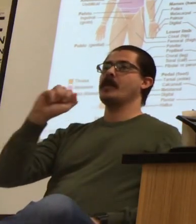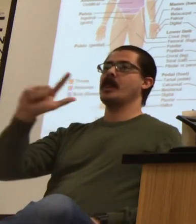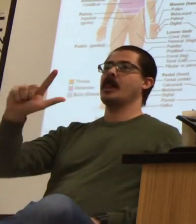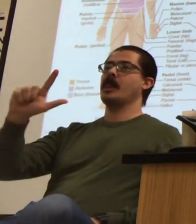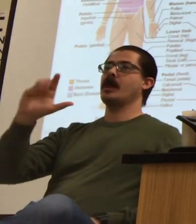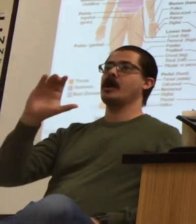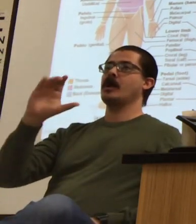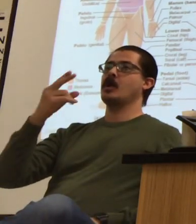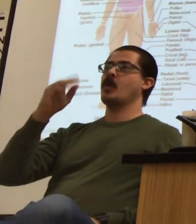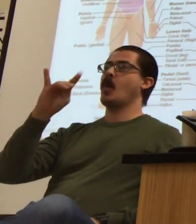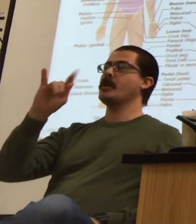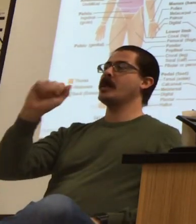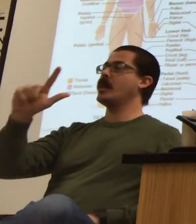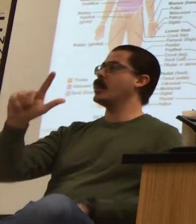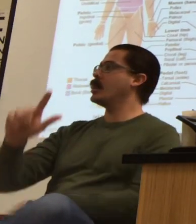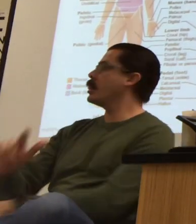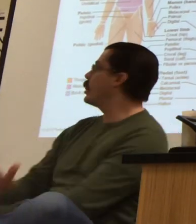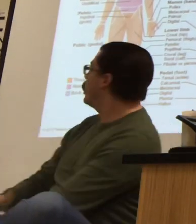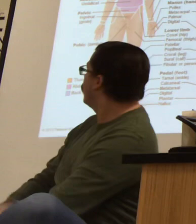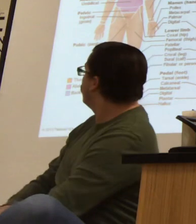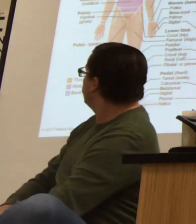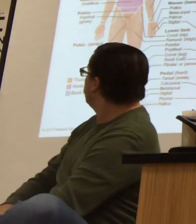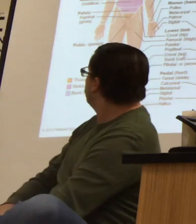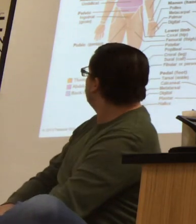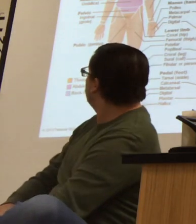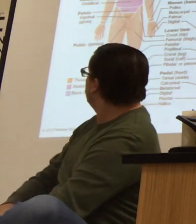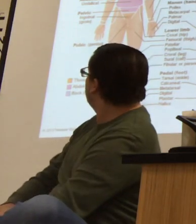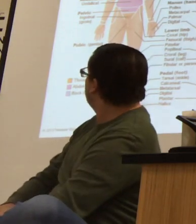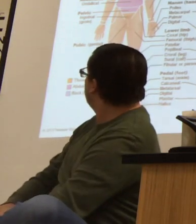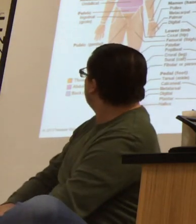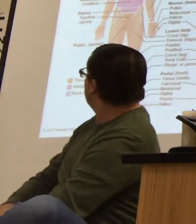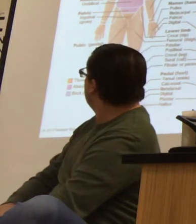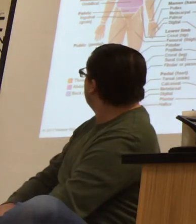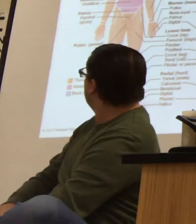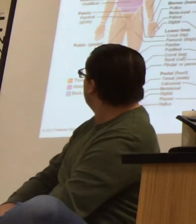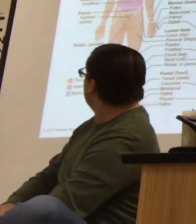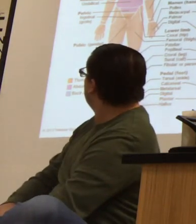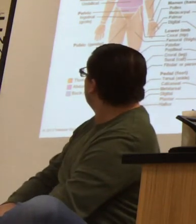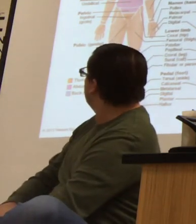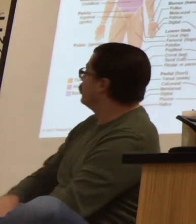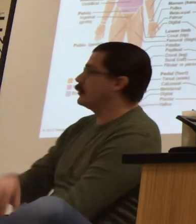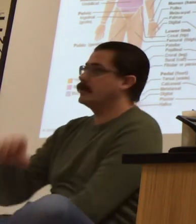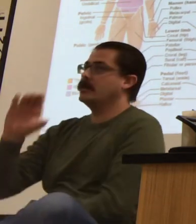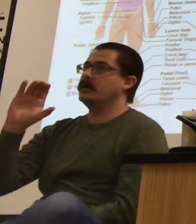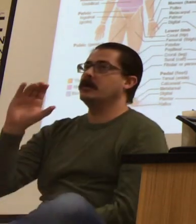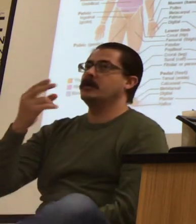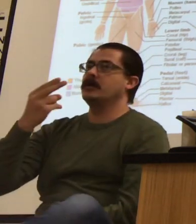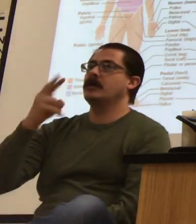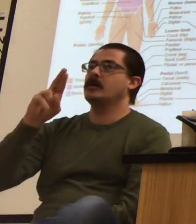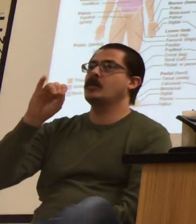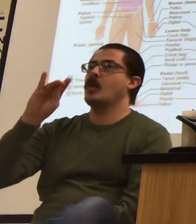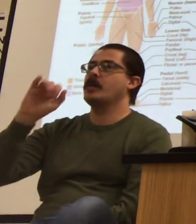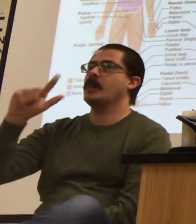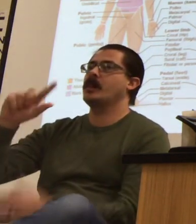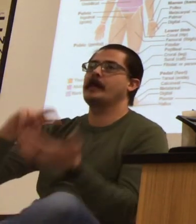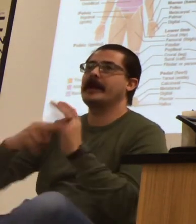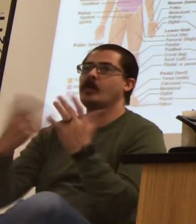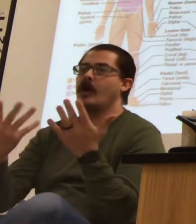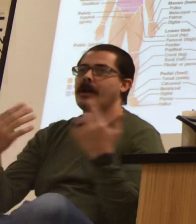there. Acromial, that's where I'm at. I know the words are real small, that's why I always write on the board. Acromial means shoulder.